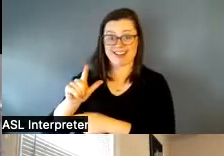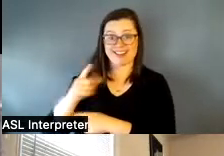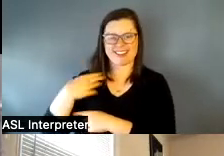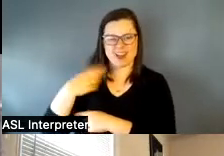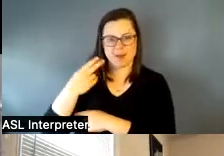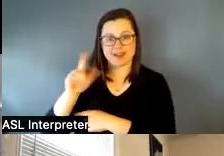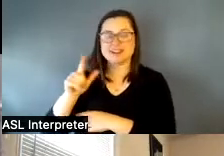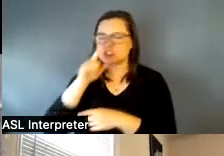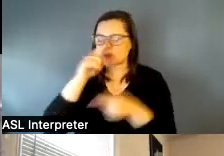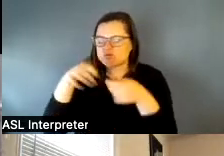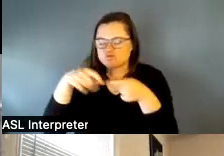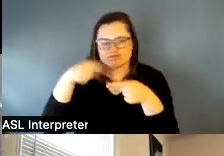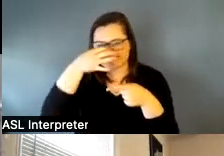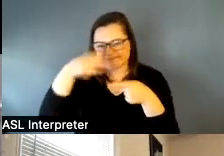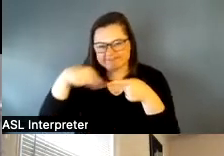First Hill. And